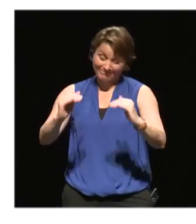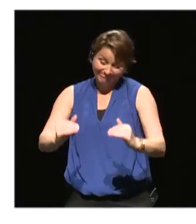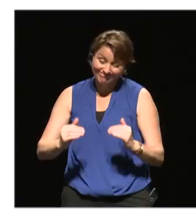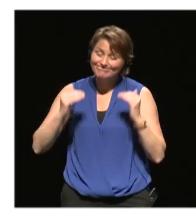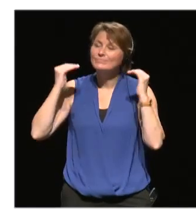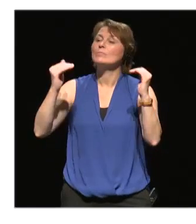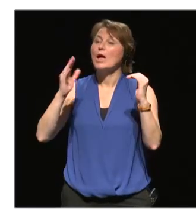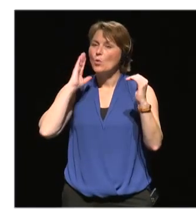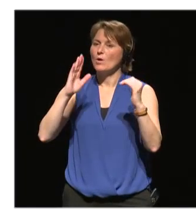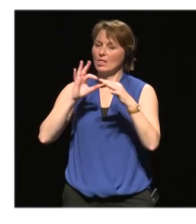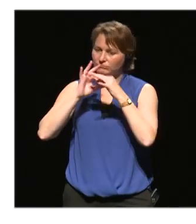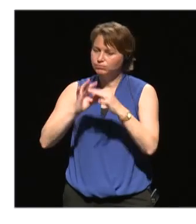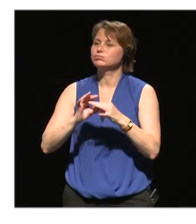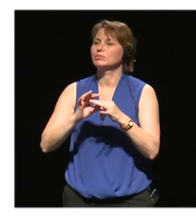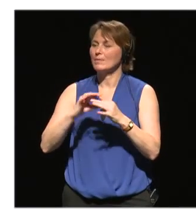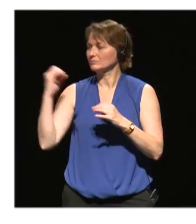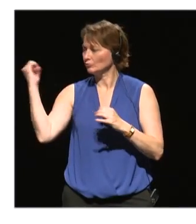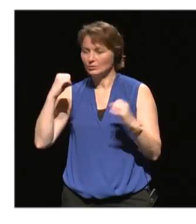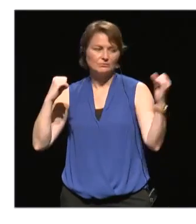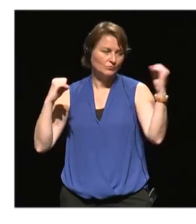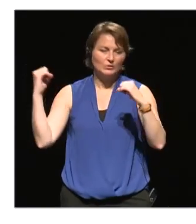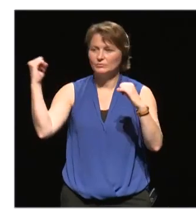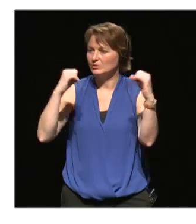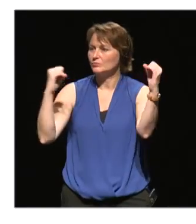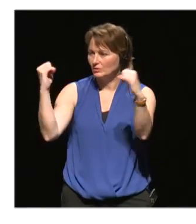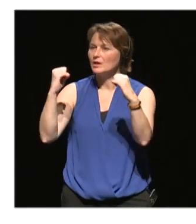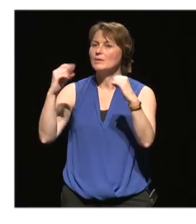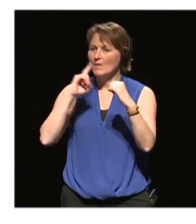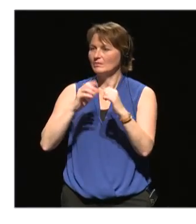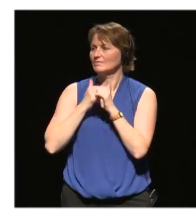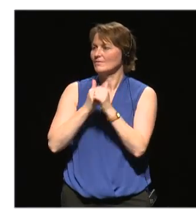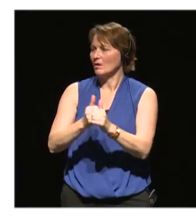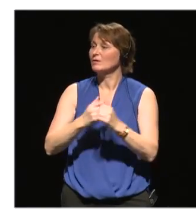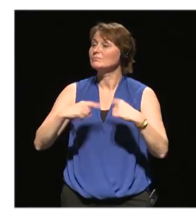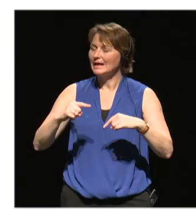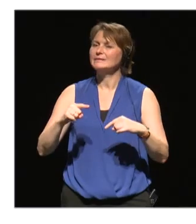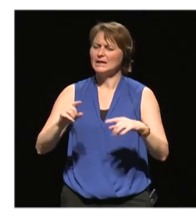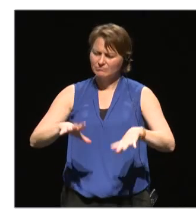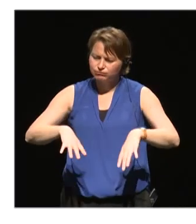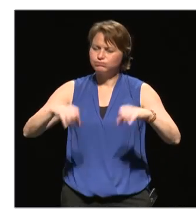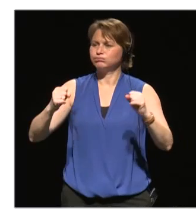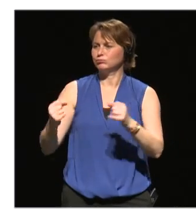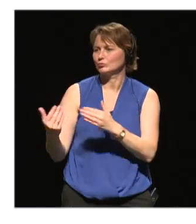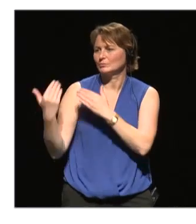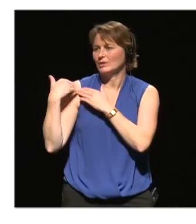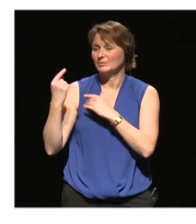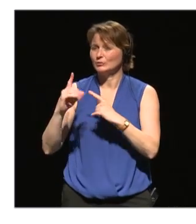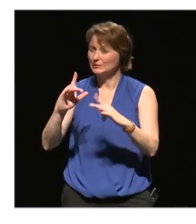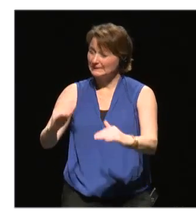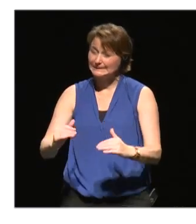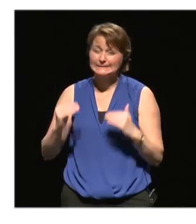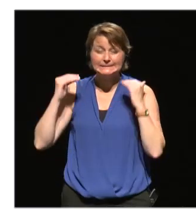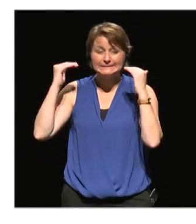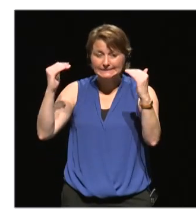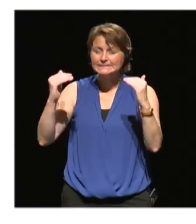in Paris. And we need countries to be committed and to take that commitment at the highest level in order to